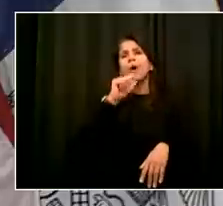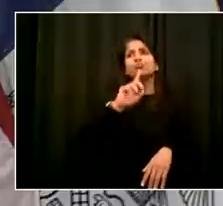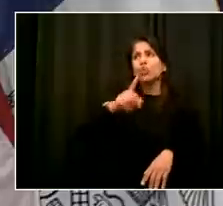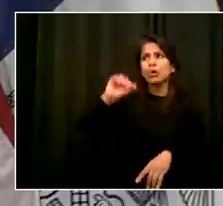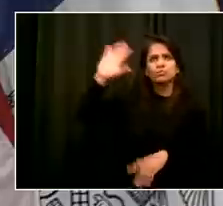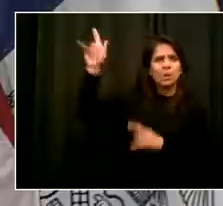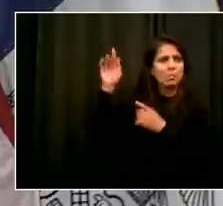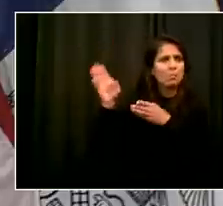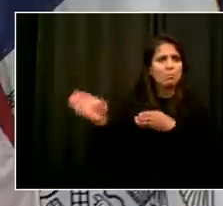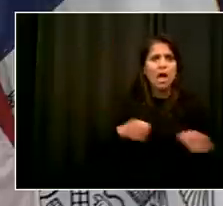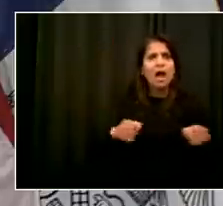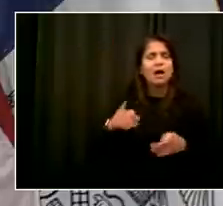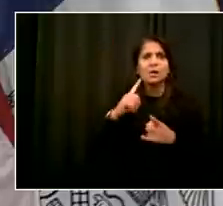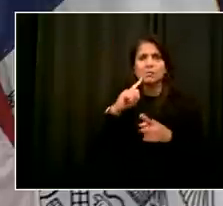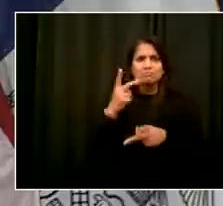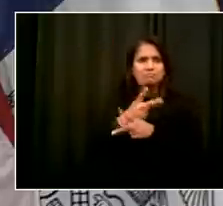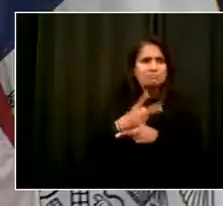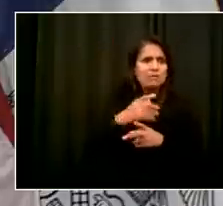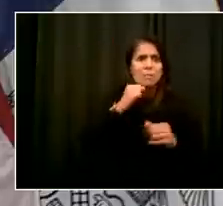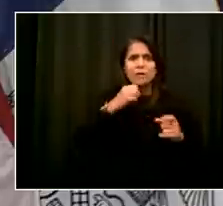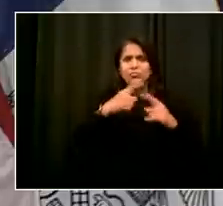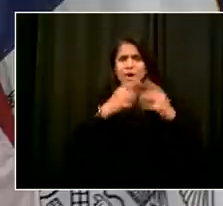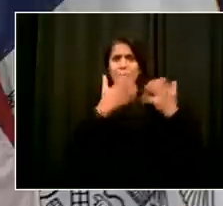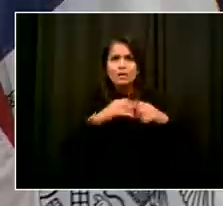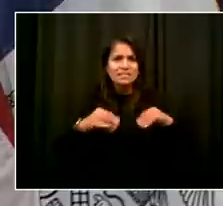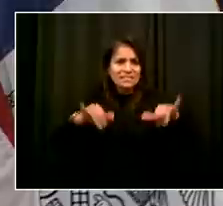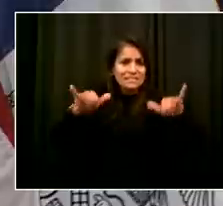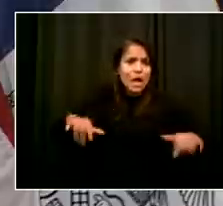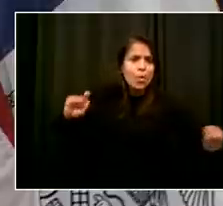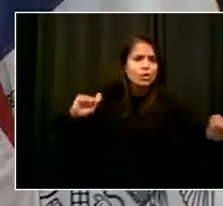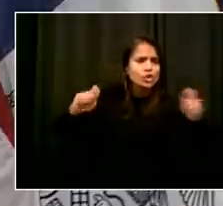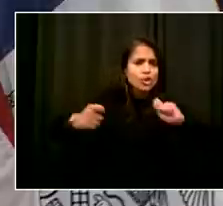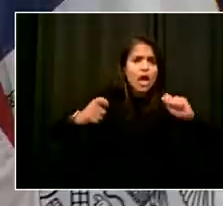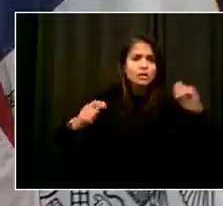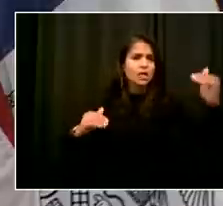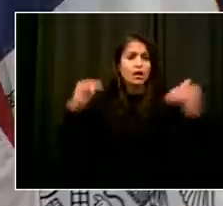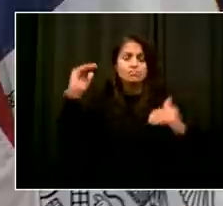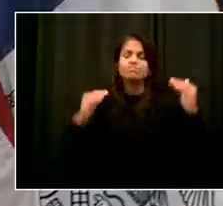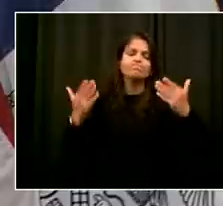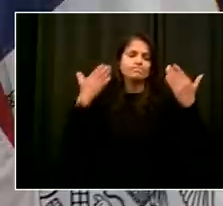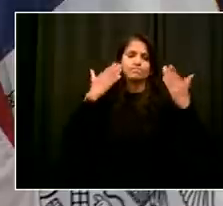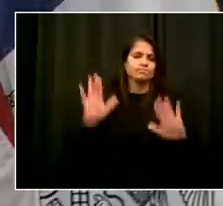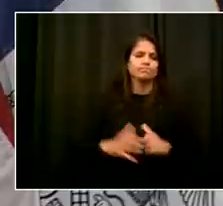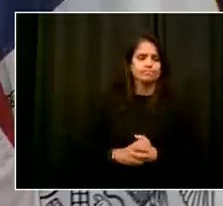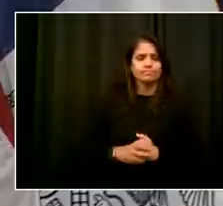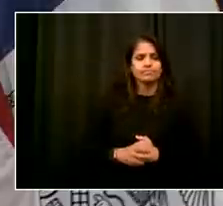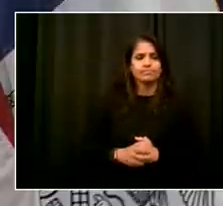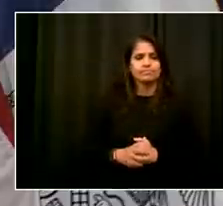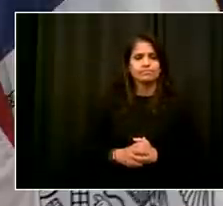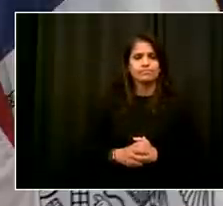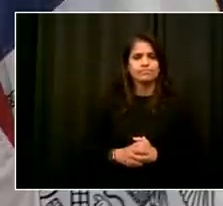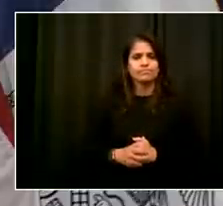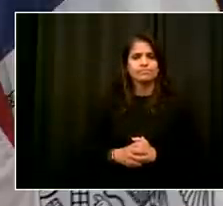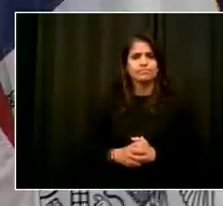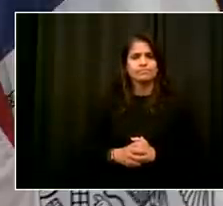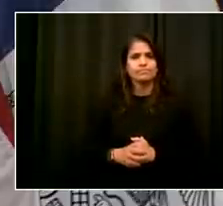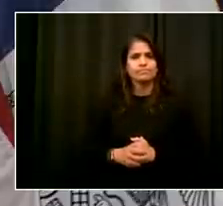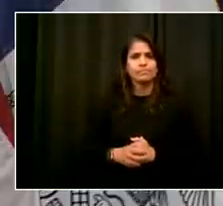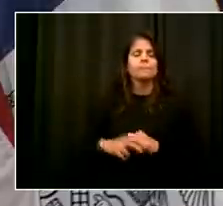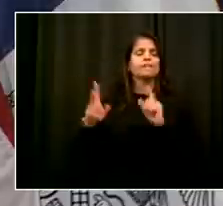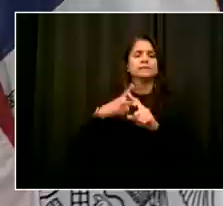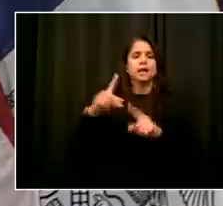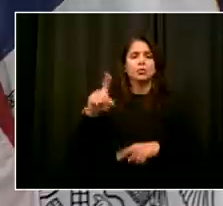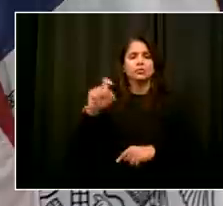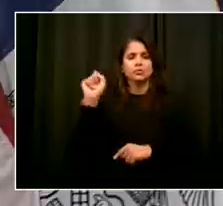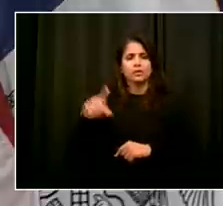continue to talk to them to figure out the best way to balance all these pieces. Go ahead, Arthur. My other question is on street safety. There